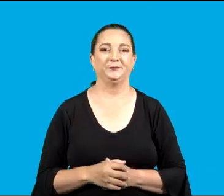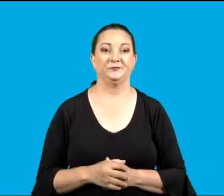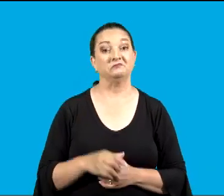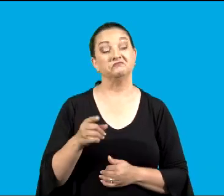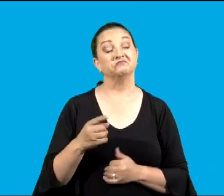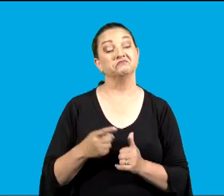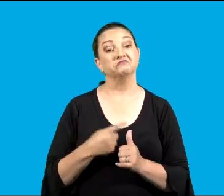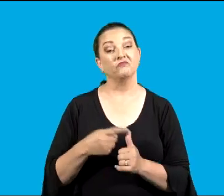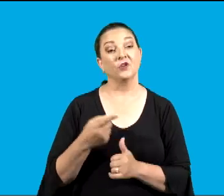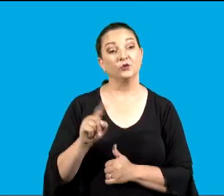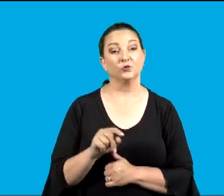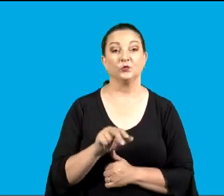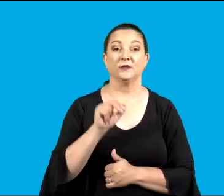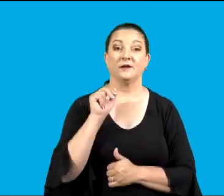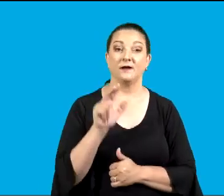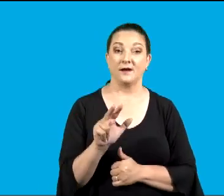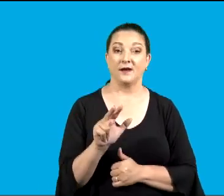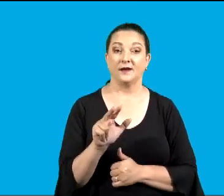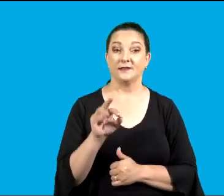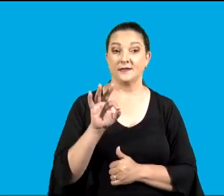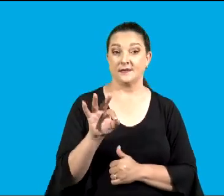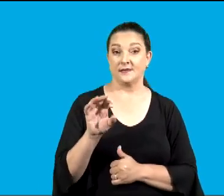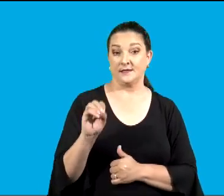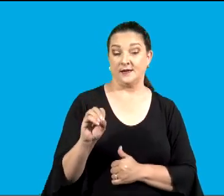647,400 and that will give me